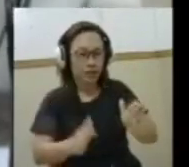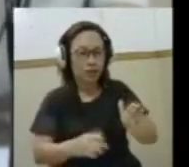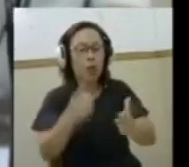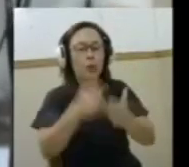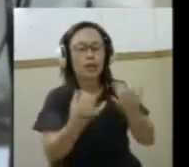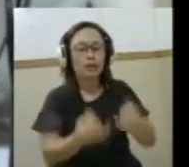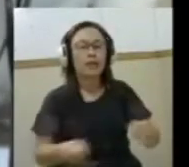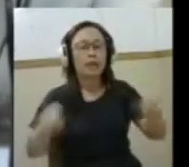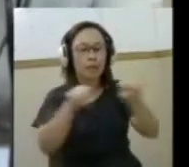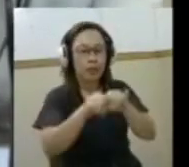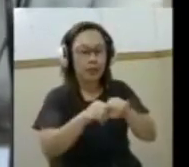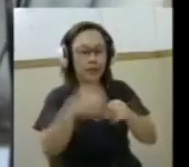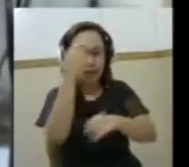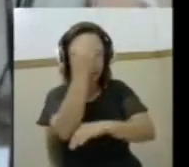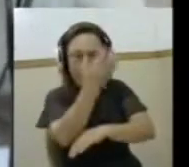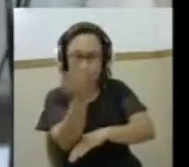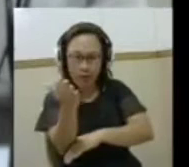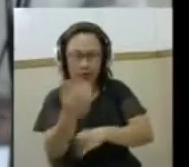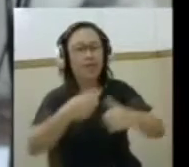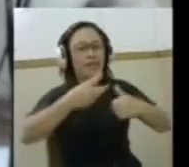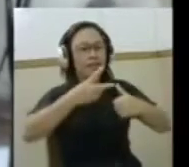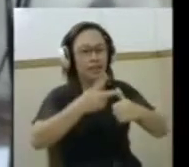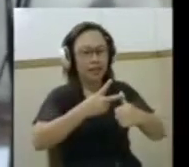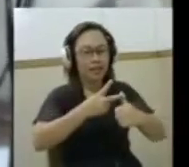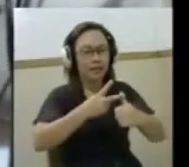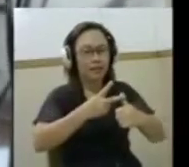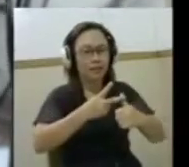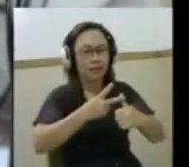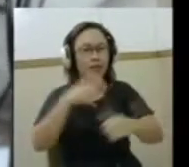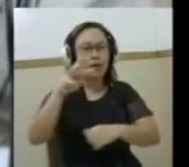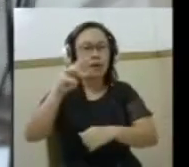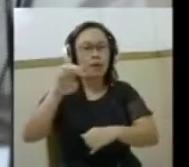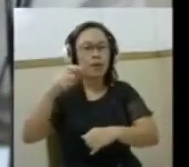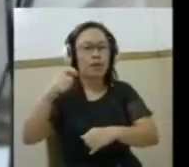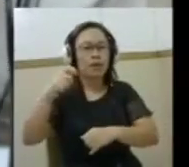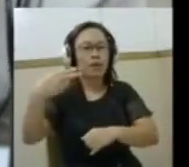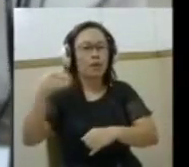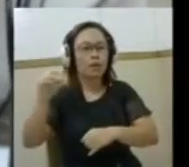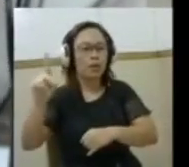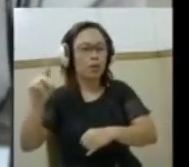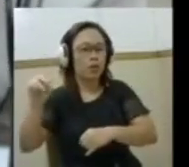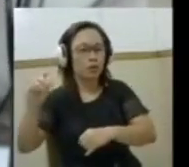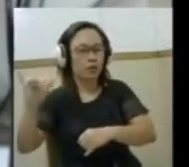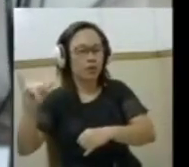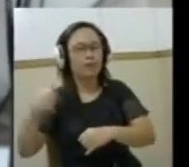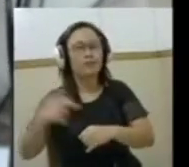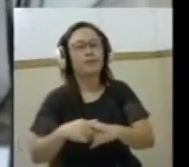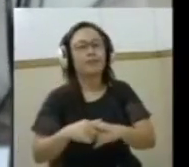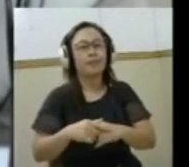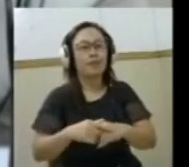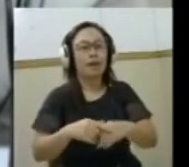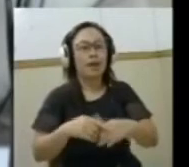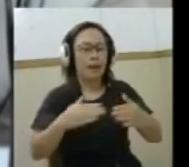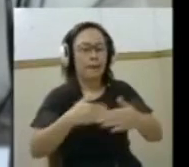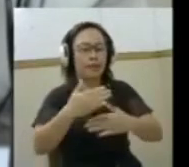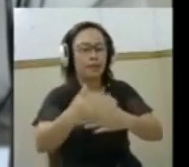relevant information. Second is the methodology, which is the specific procedure